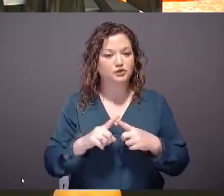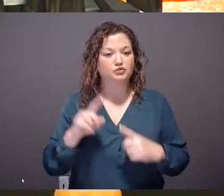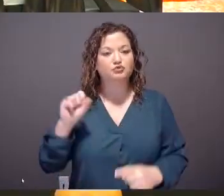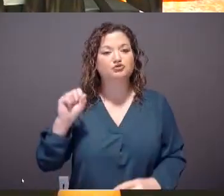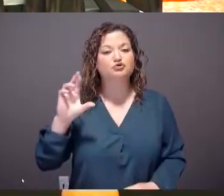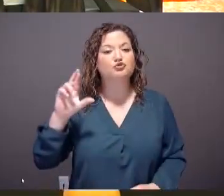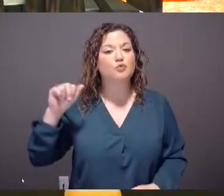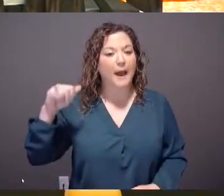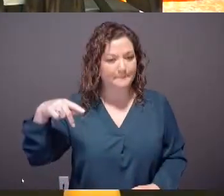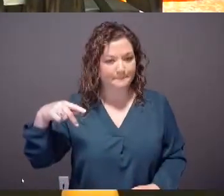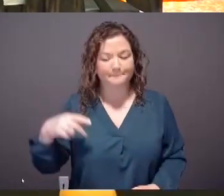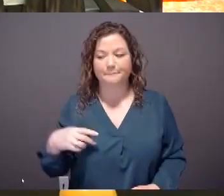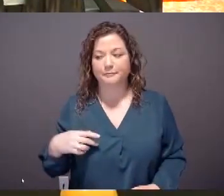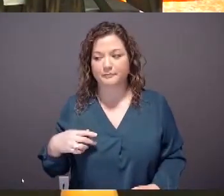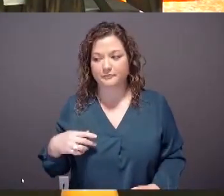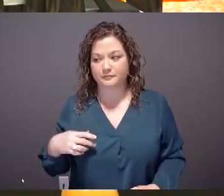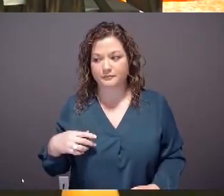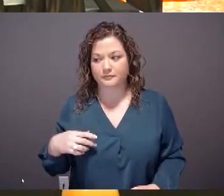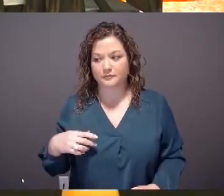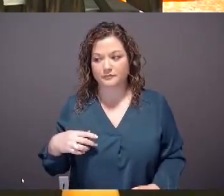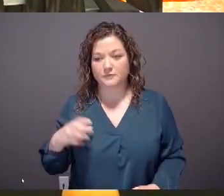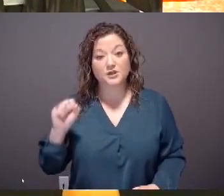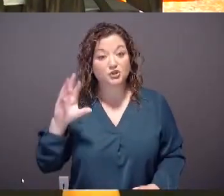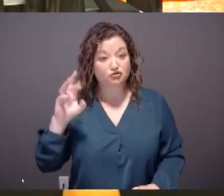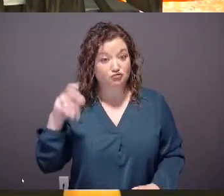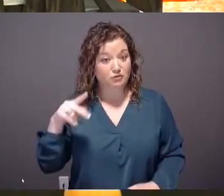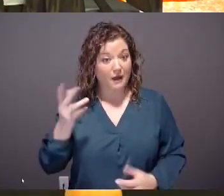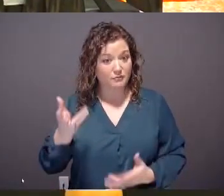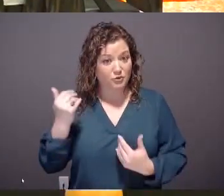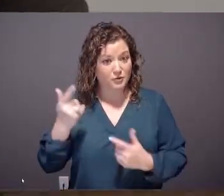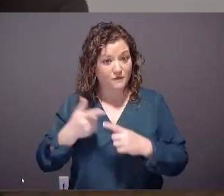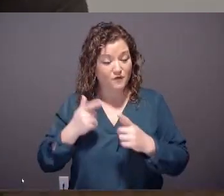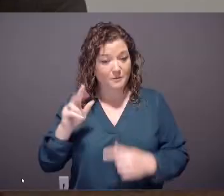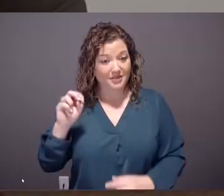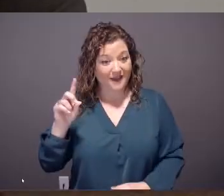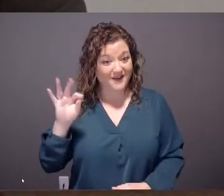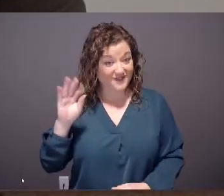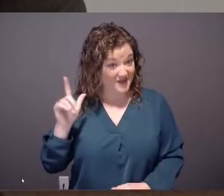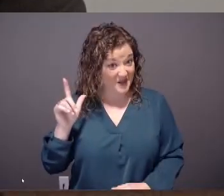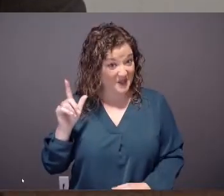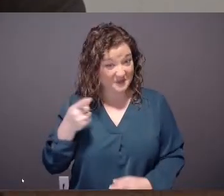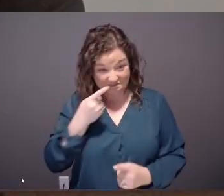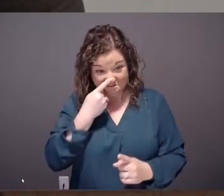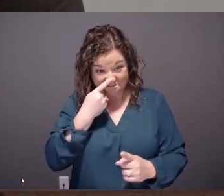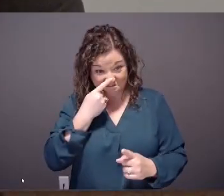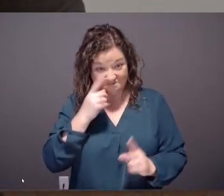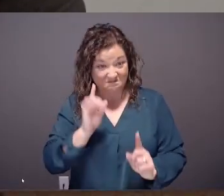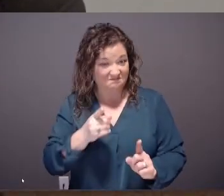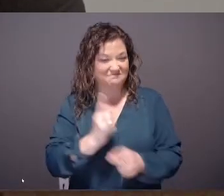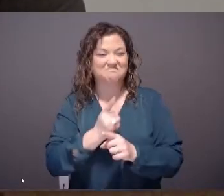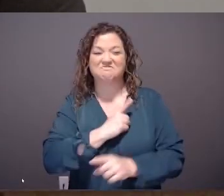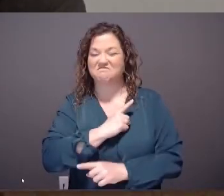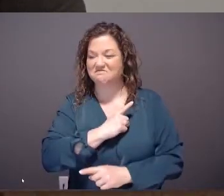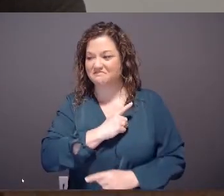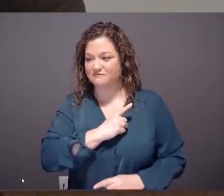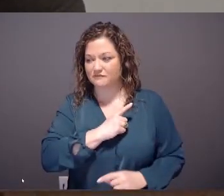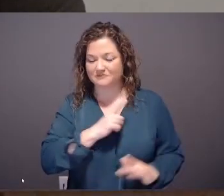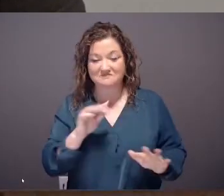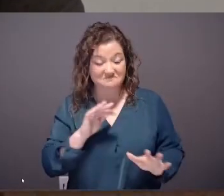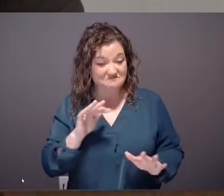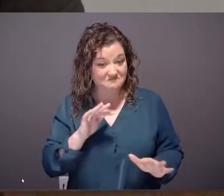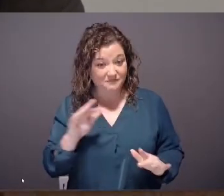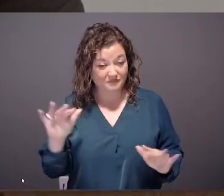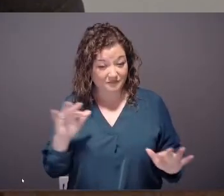also, and we moved from scraps to the landfill, I think, Bradley. Nailed it. Right? Nailed it. We've got that is the spirit of Dale Fitzler right